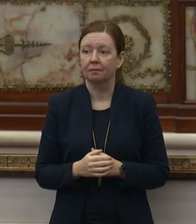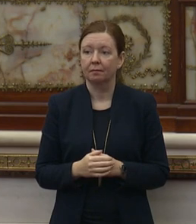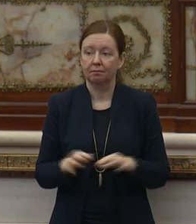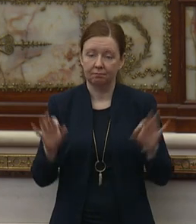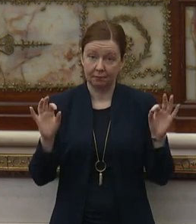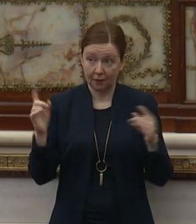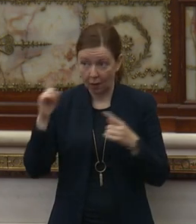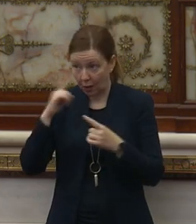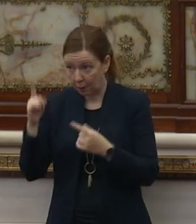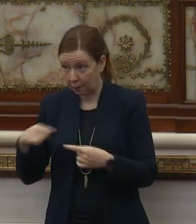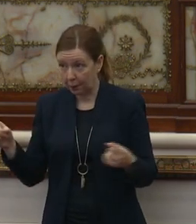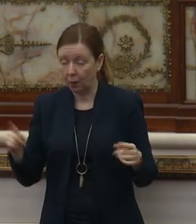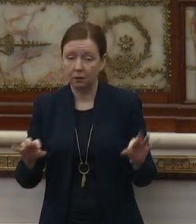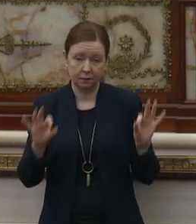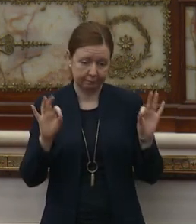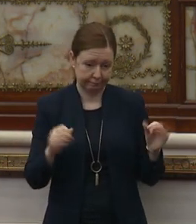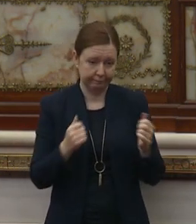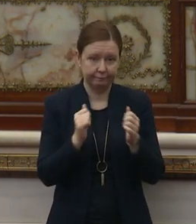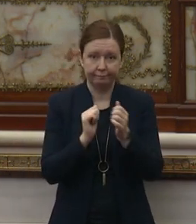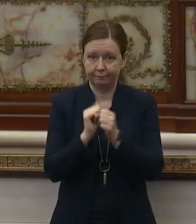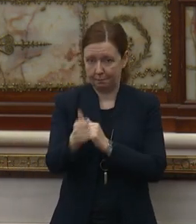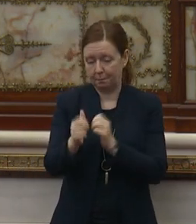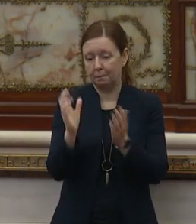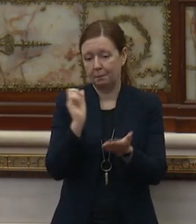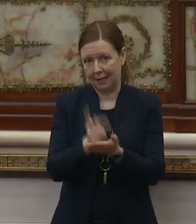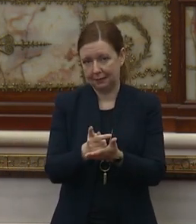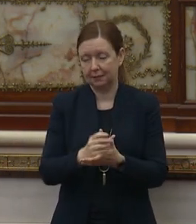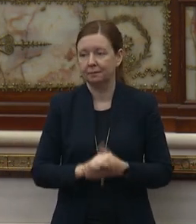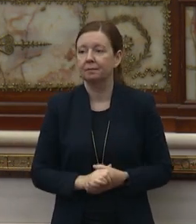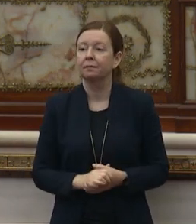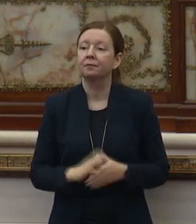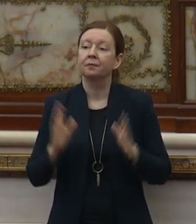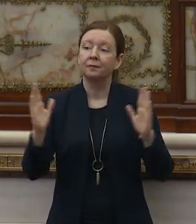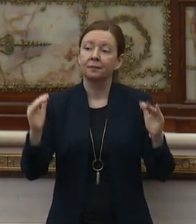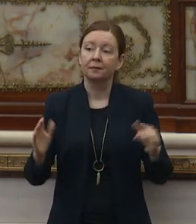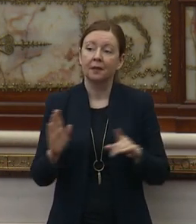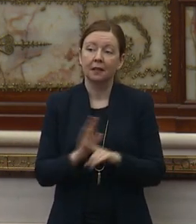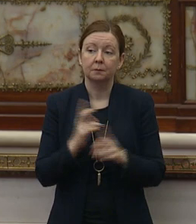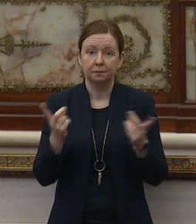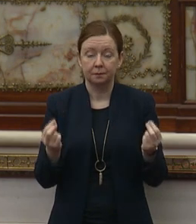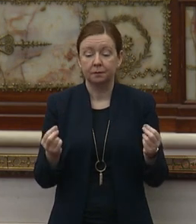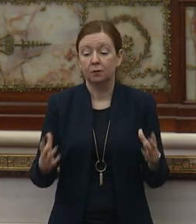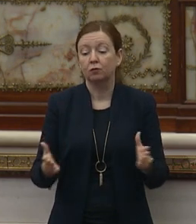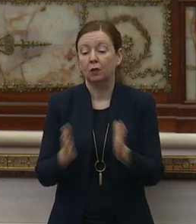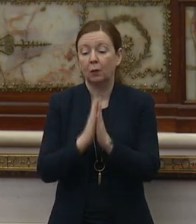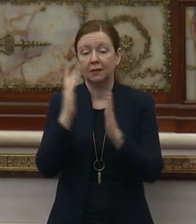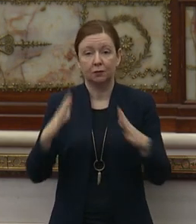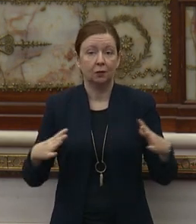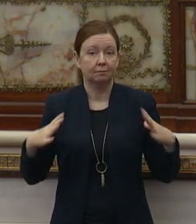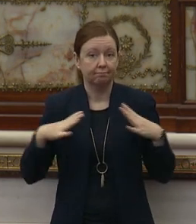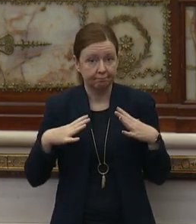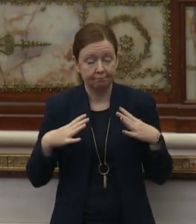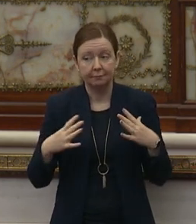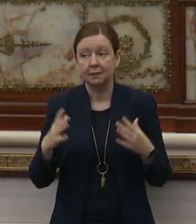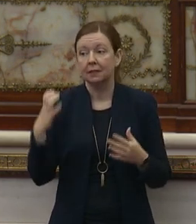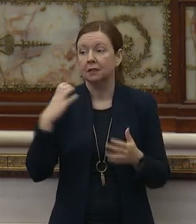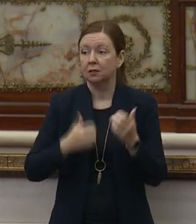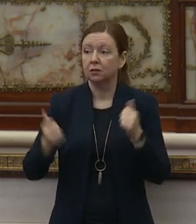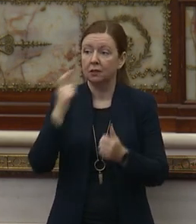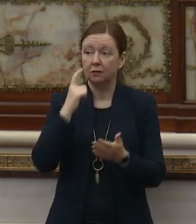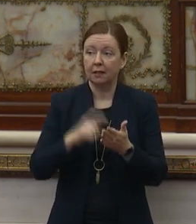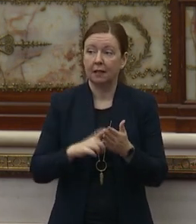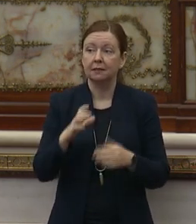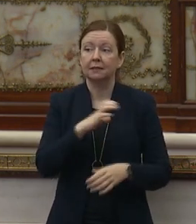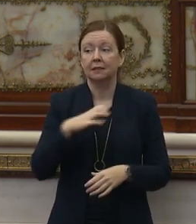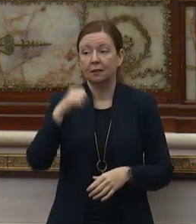Aye. Those opposed, ayes have it, and that journal is approved. And our next order of business is request for leave of absence, and the chair recognizes Councilwoman